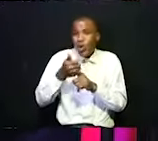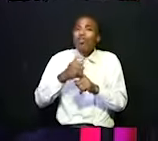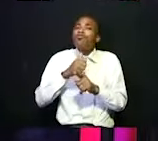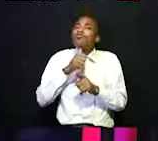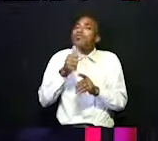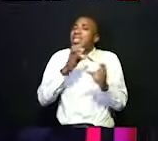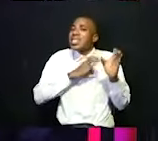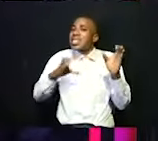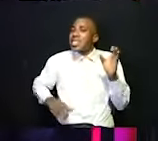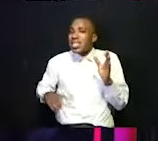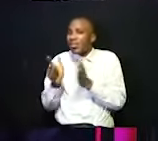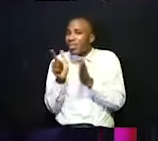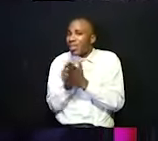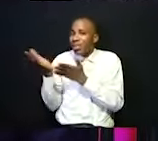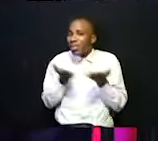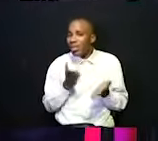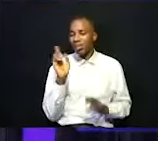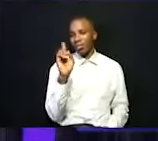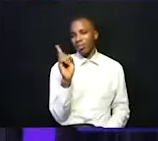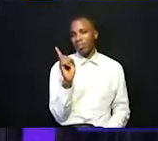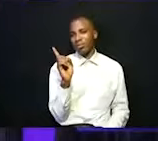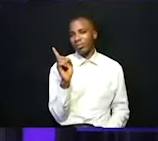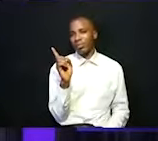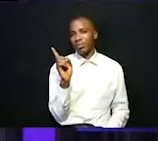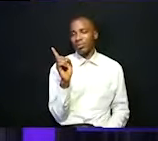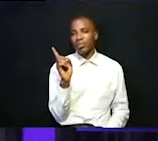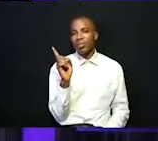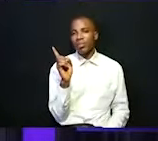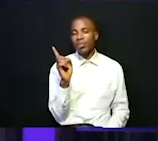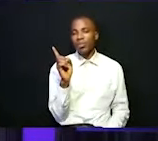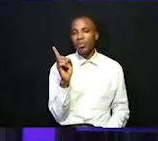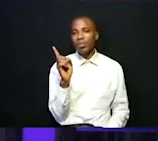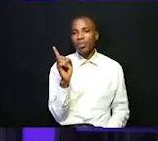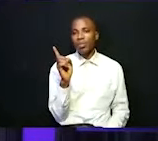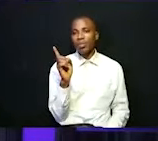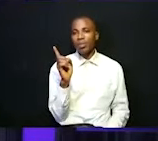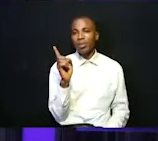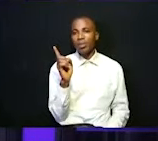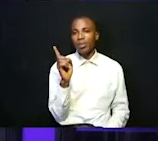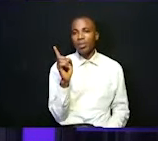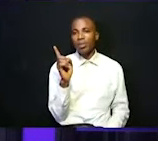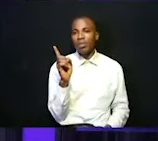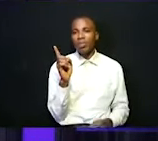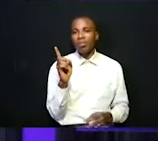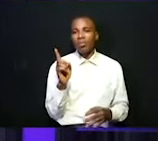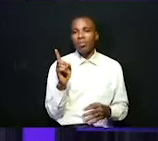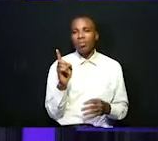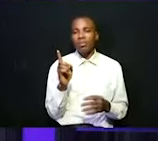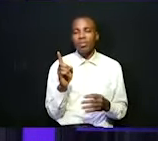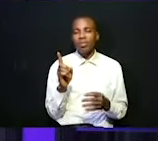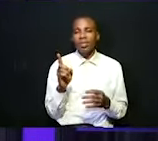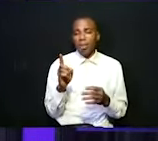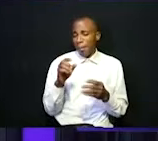ordinance. Not something that was ordained at the outset